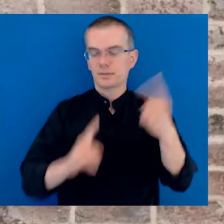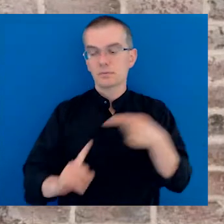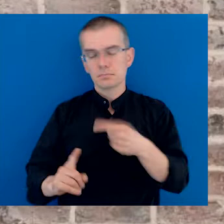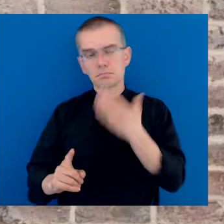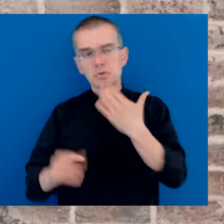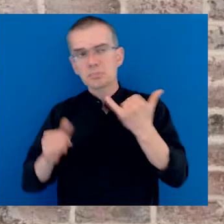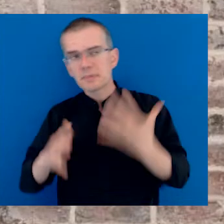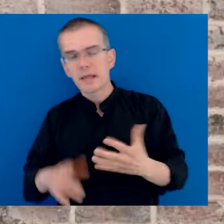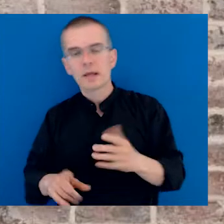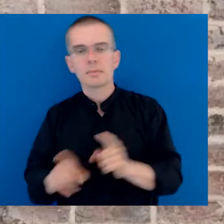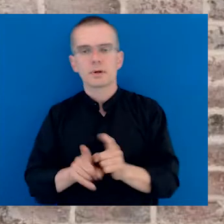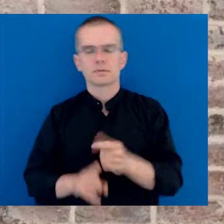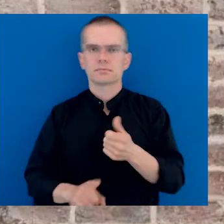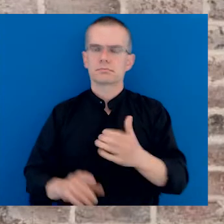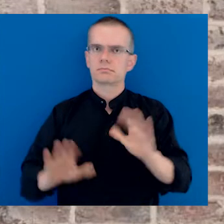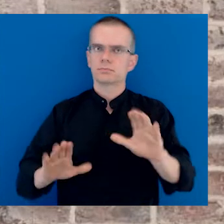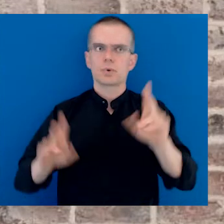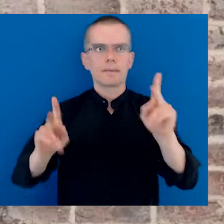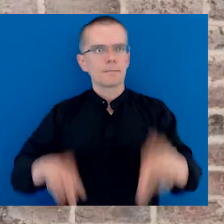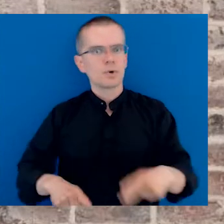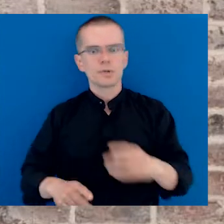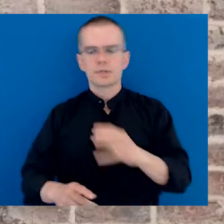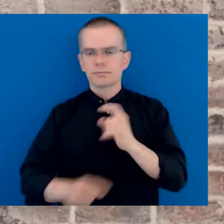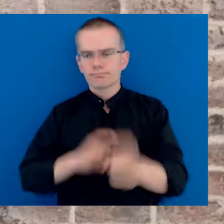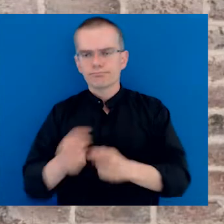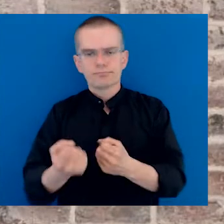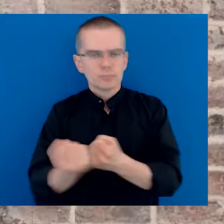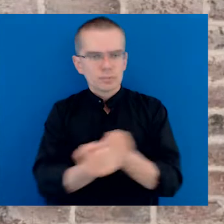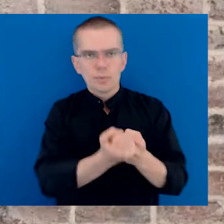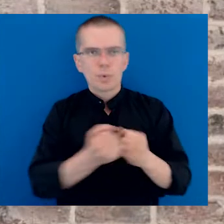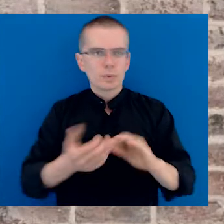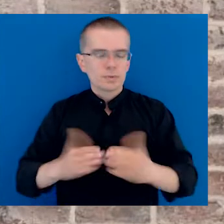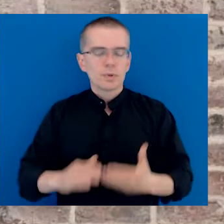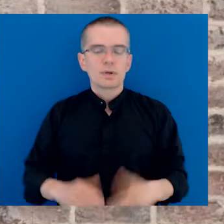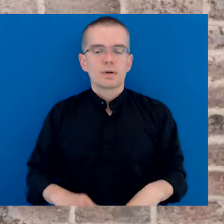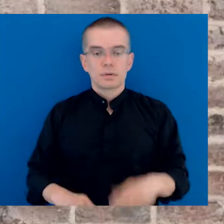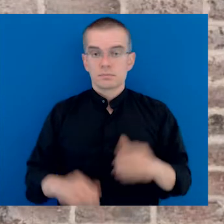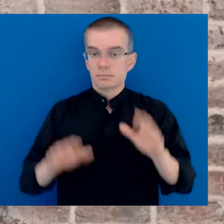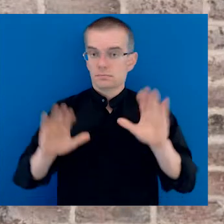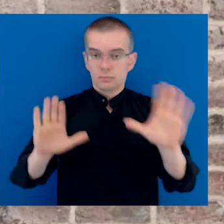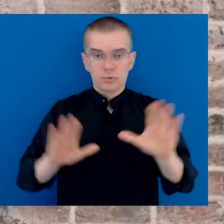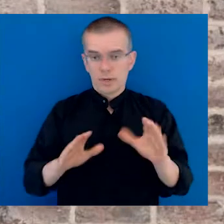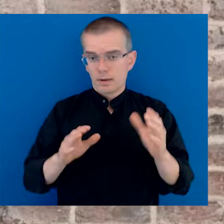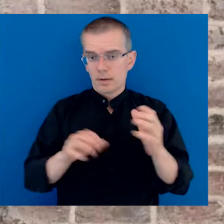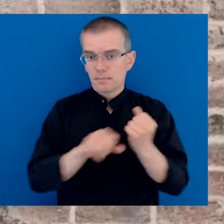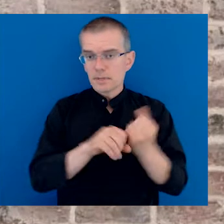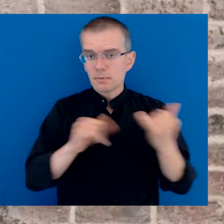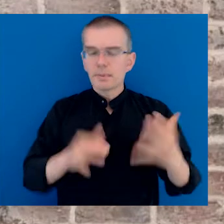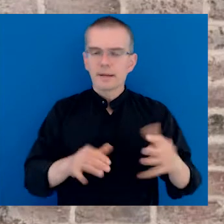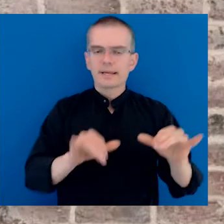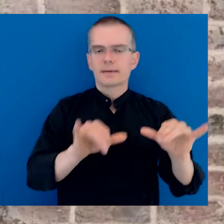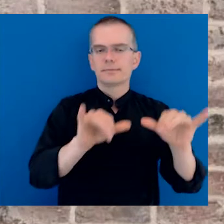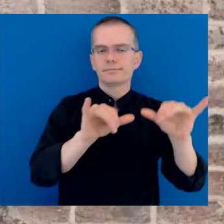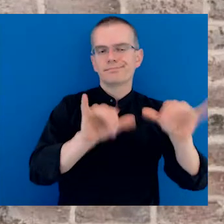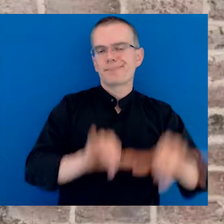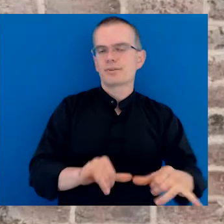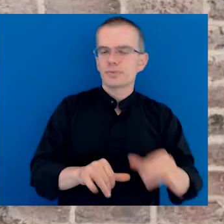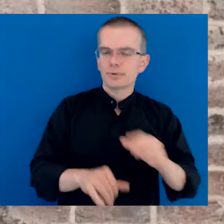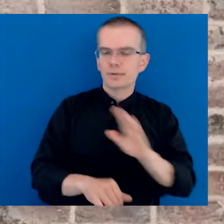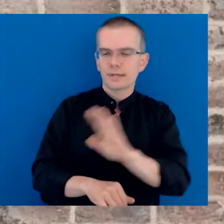gave back. I mean, I think he was a wonderful ball player. And as you said, they can measure